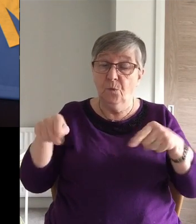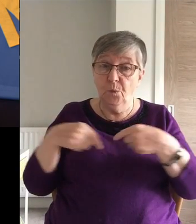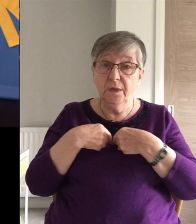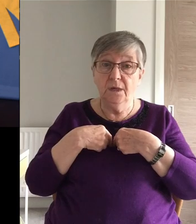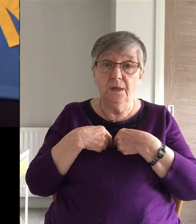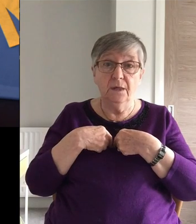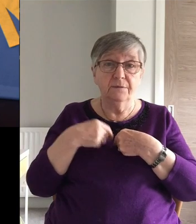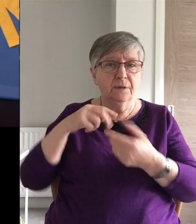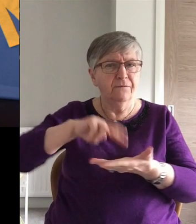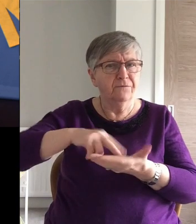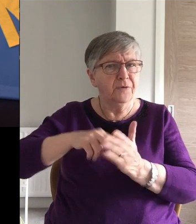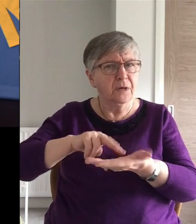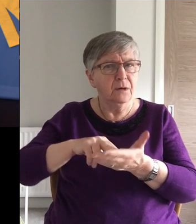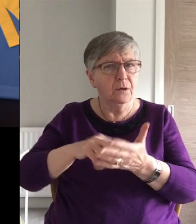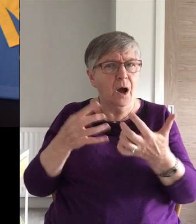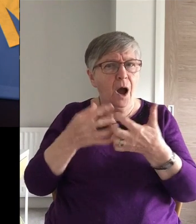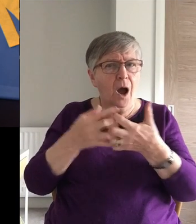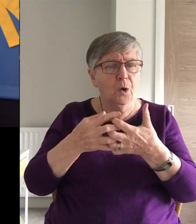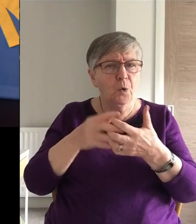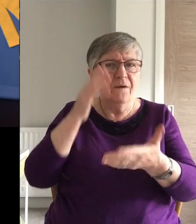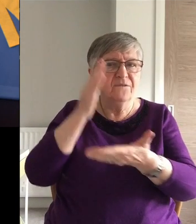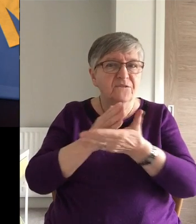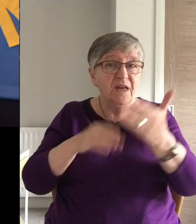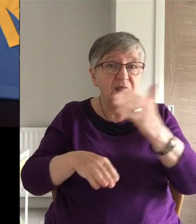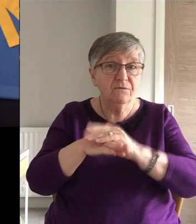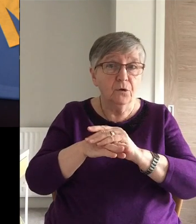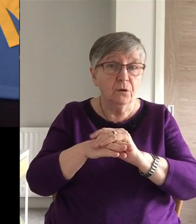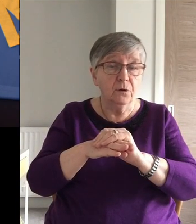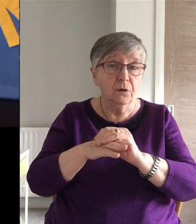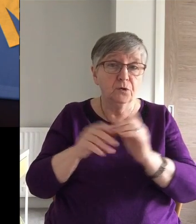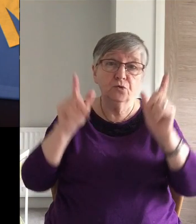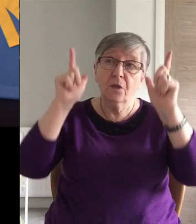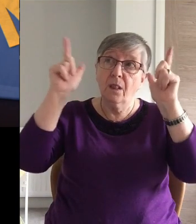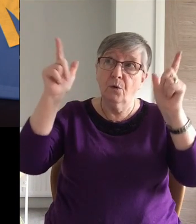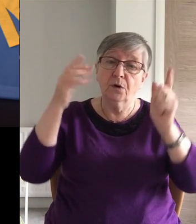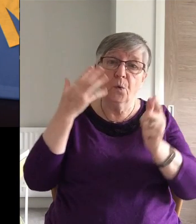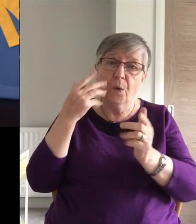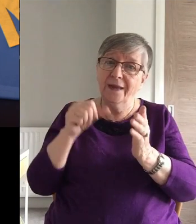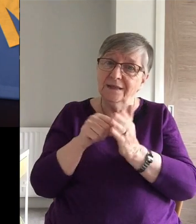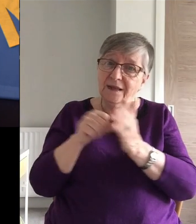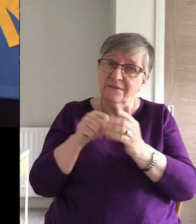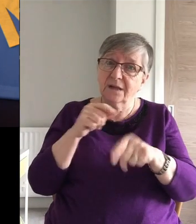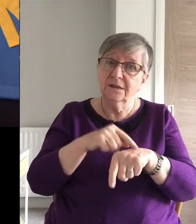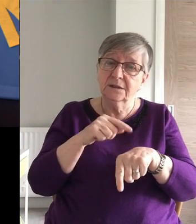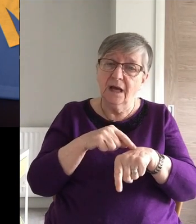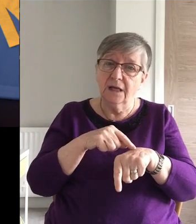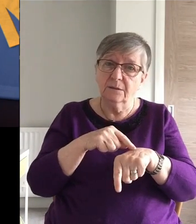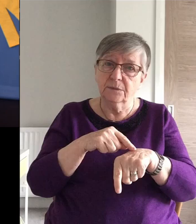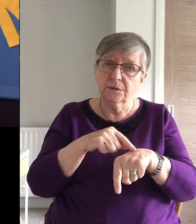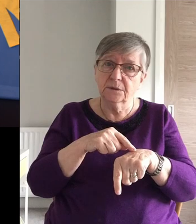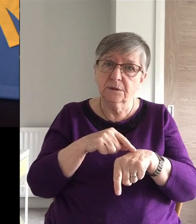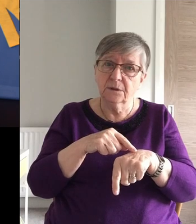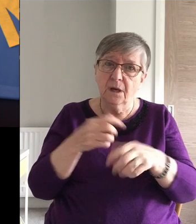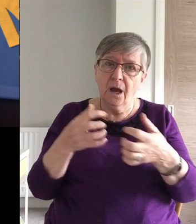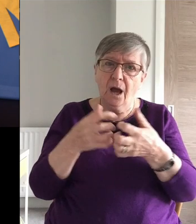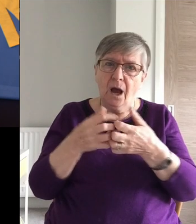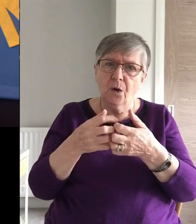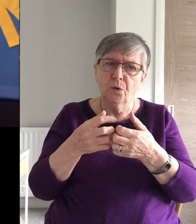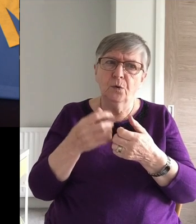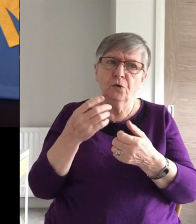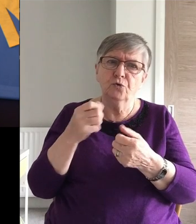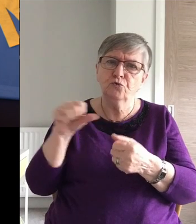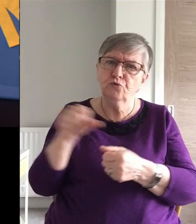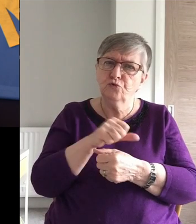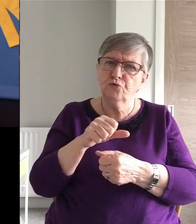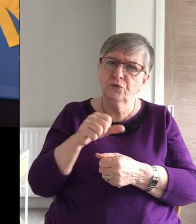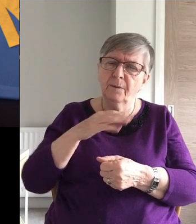And if we are to figure out how to be faithful to the Lord in hard times, how we should behave when following Jesus is